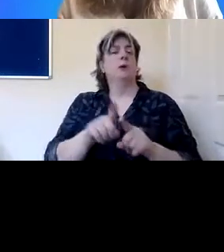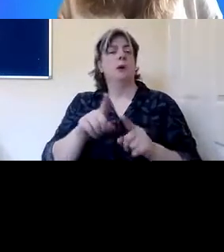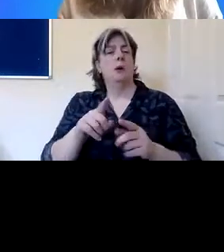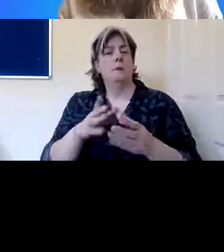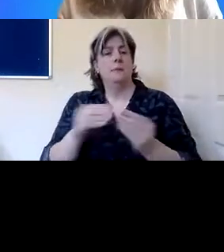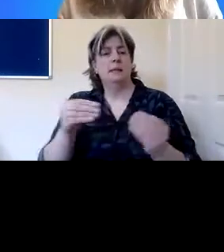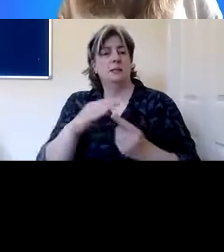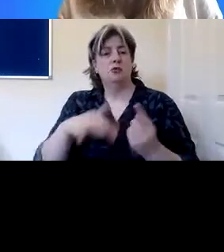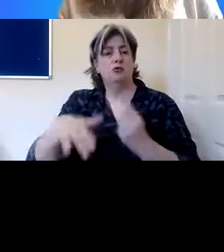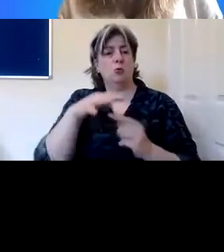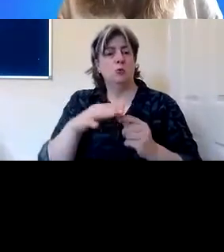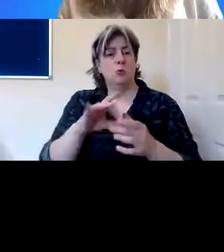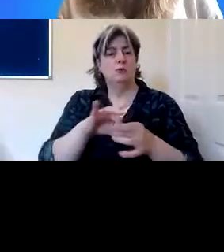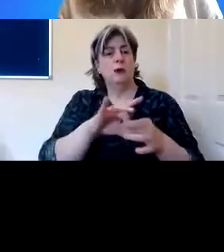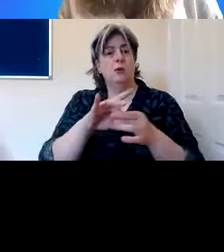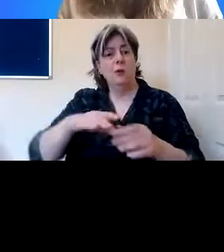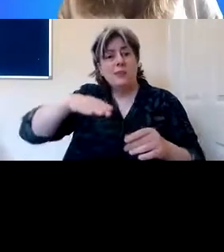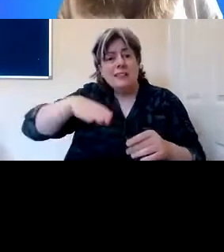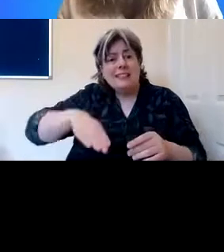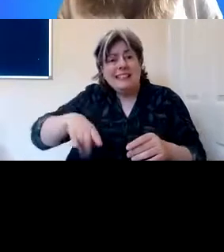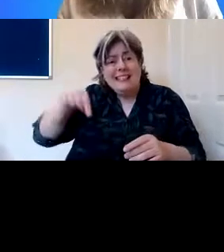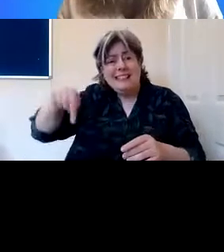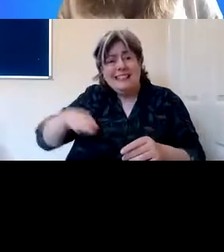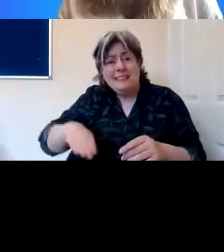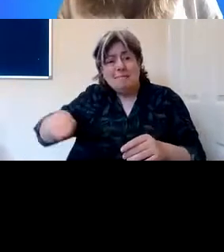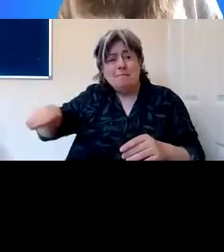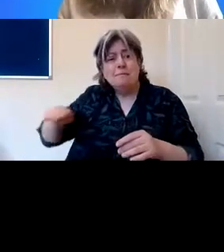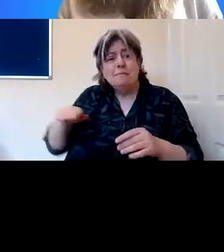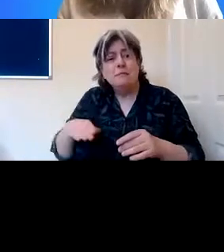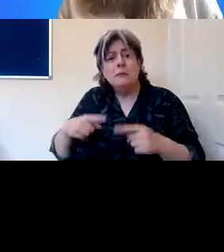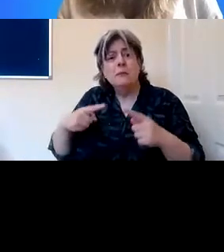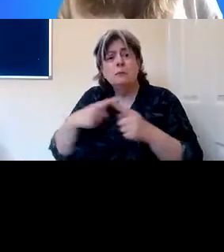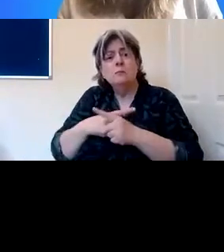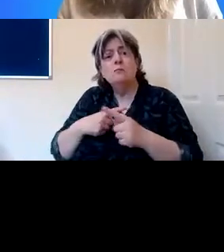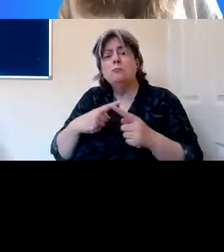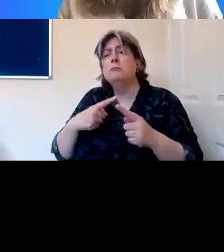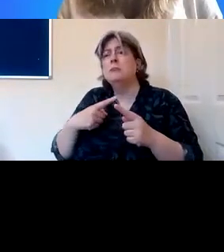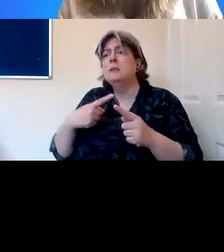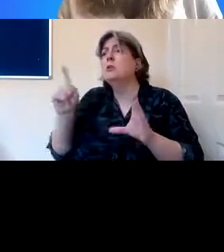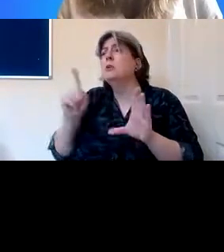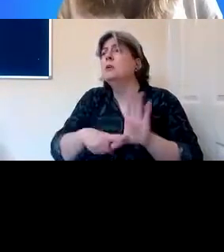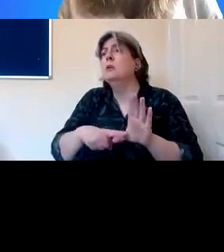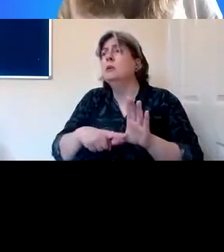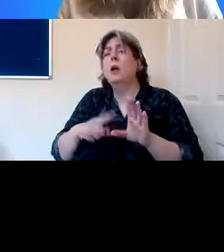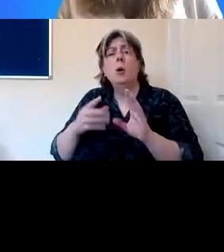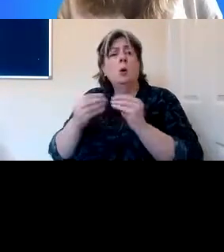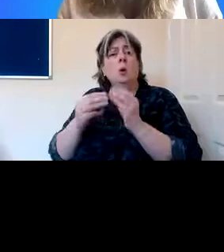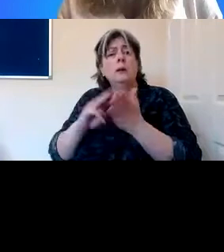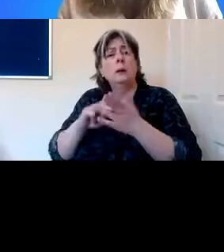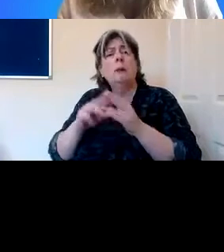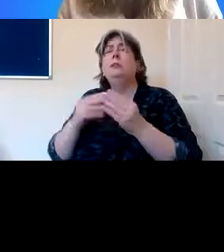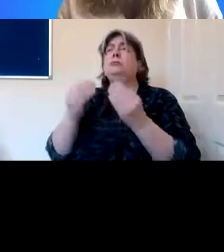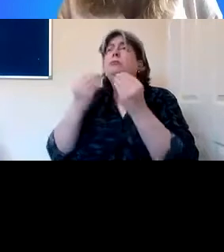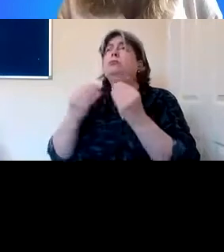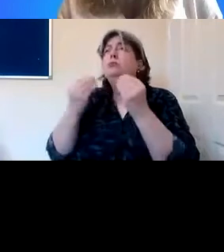interactions, to little tiny ones who've missed whole years and have barely spent time with any adults other than their parents. We have to make this